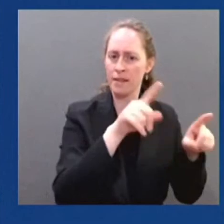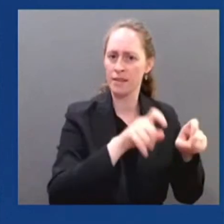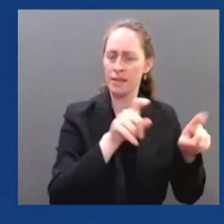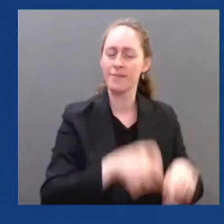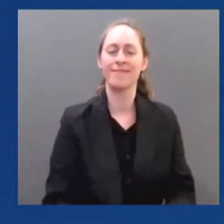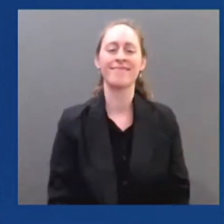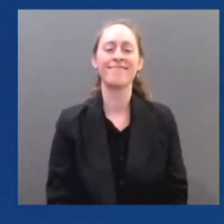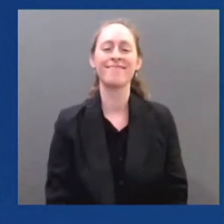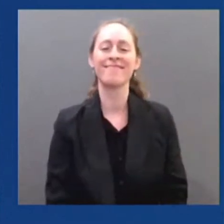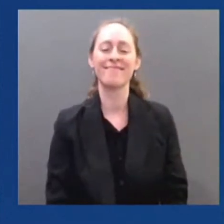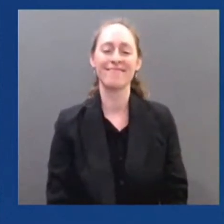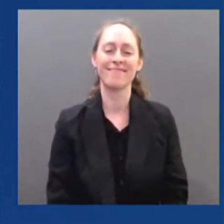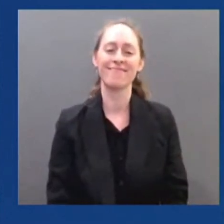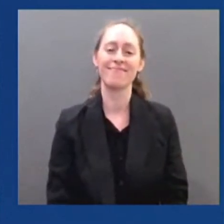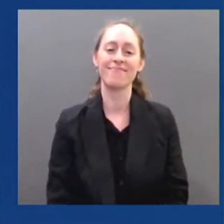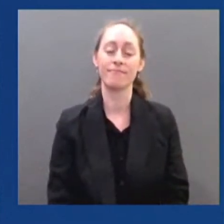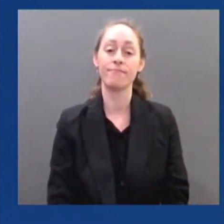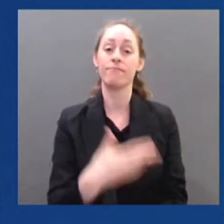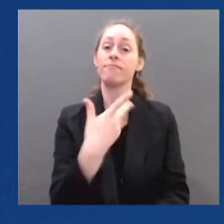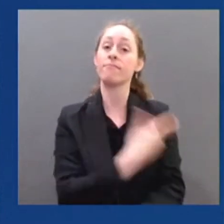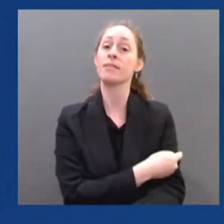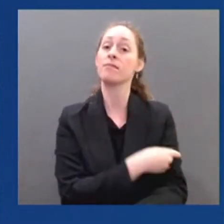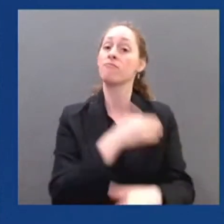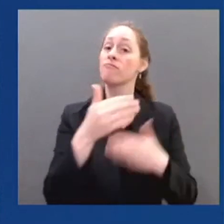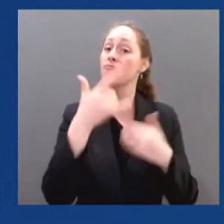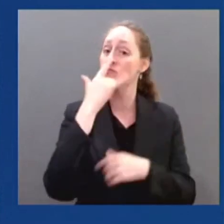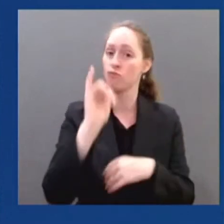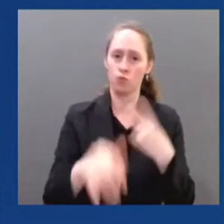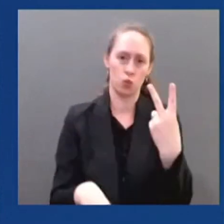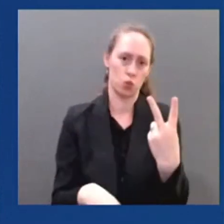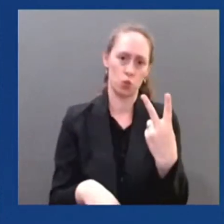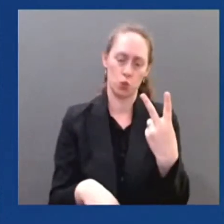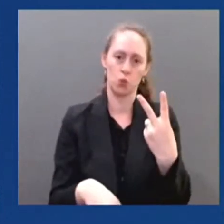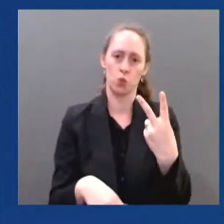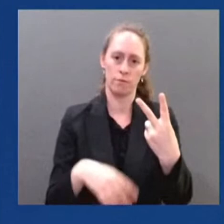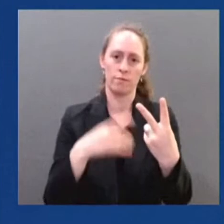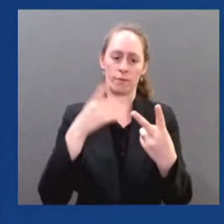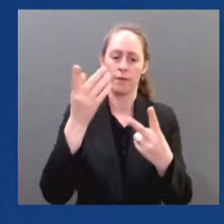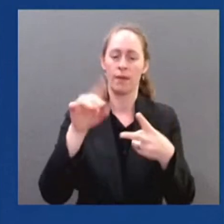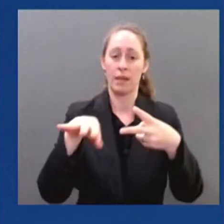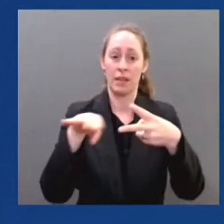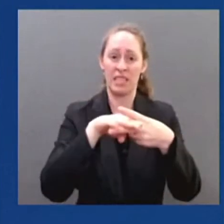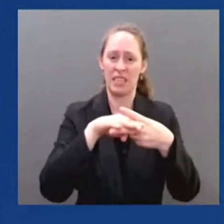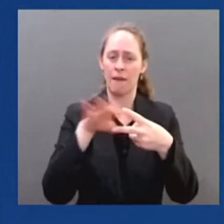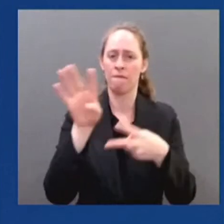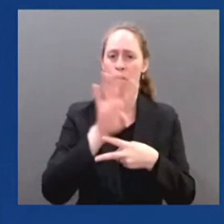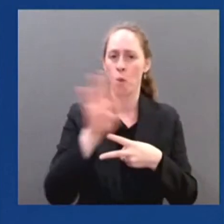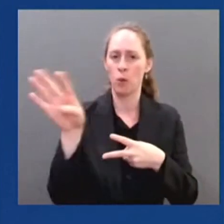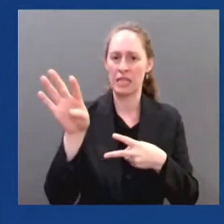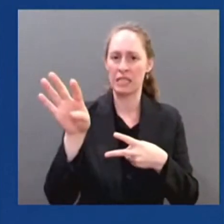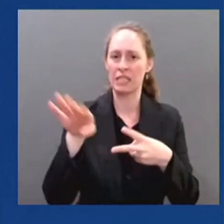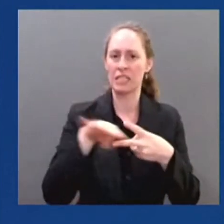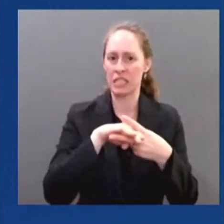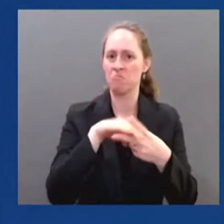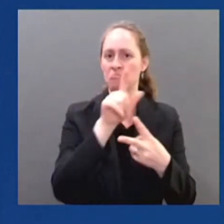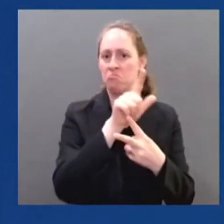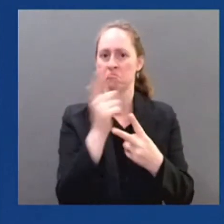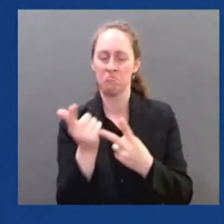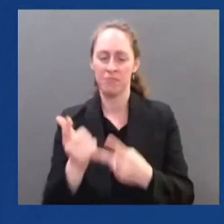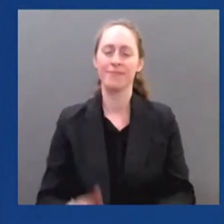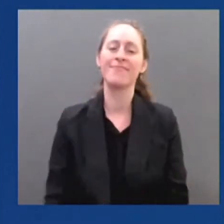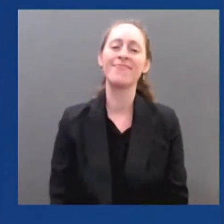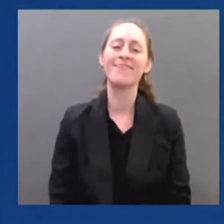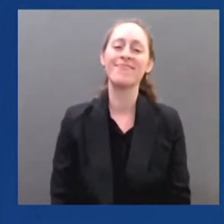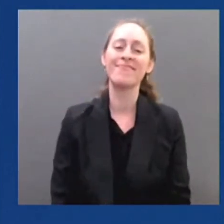apart. Importantly, the immune responses that were elicited by the vaccines were comparable